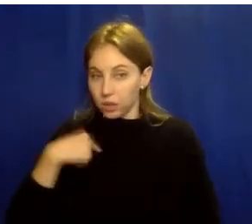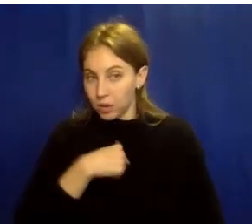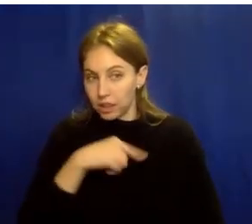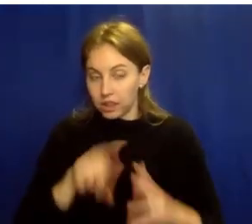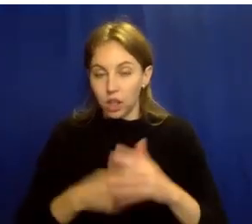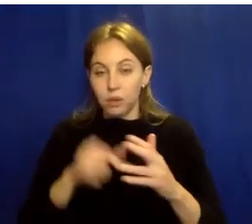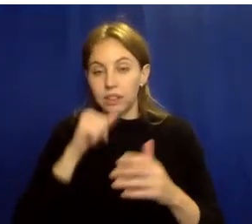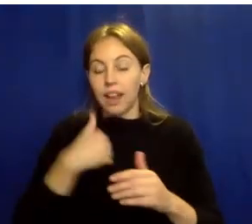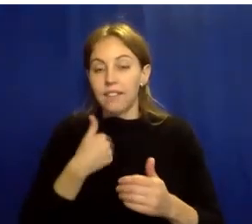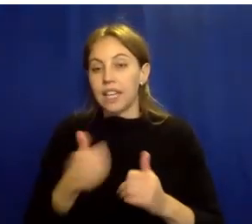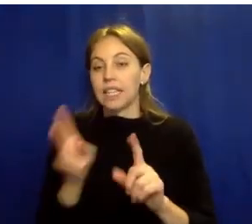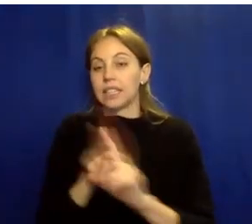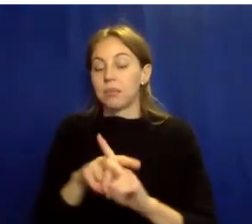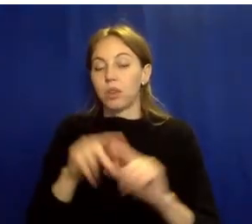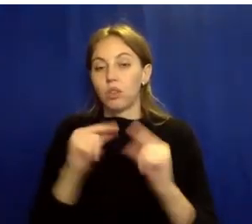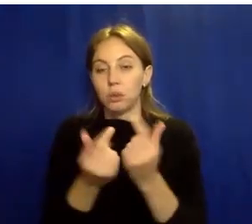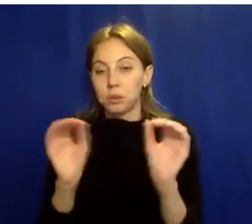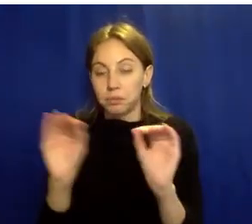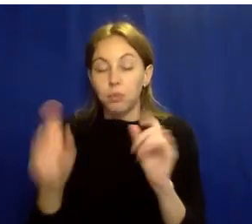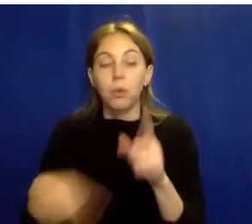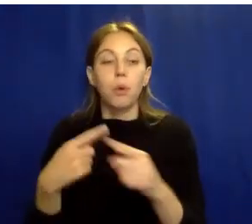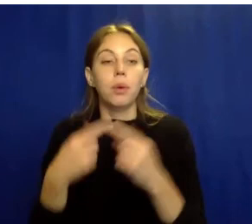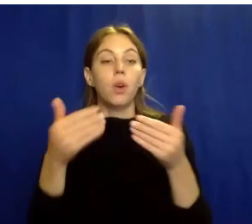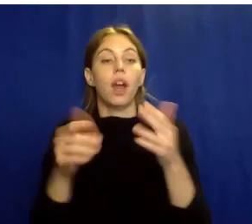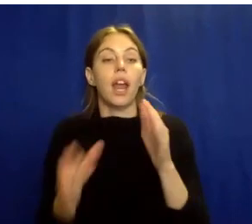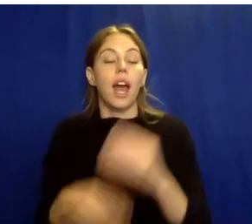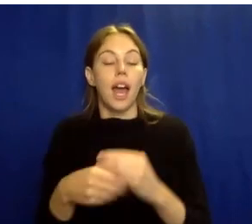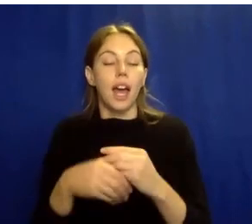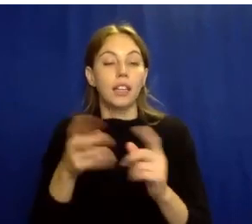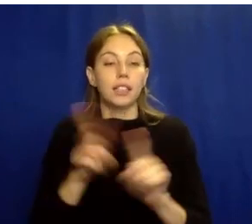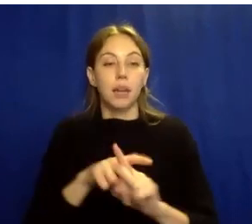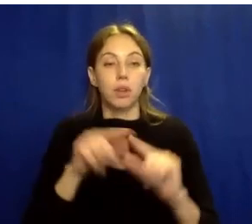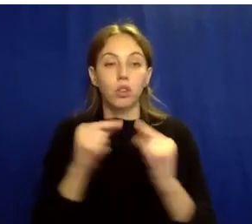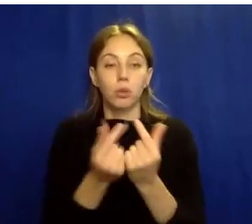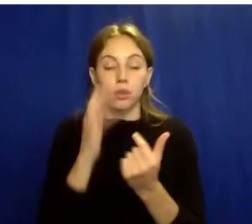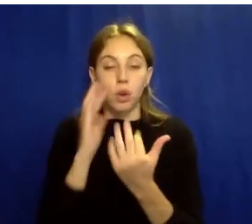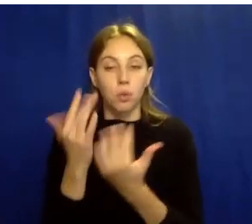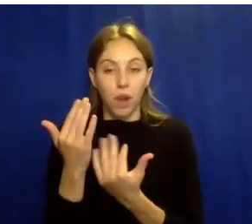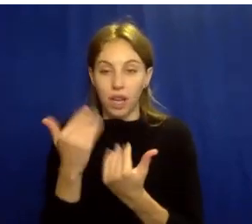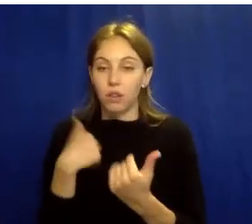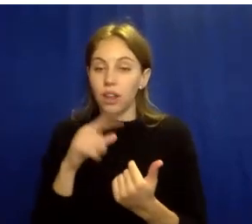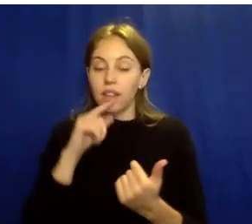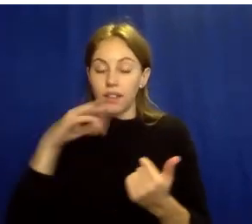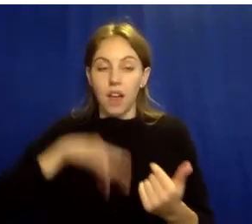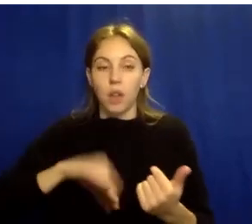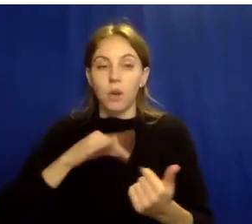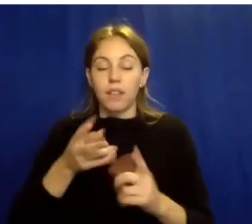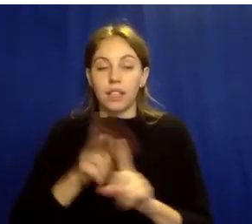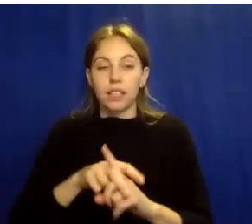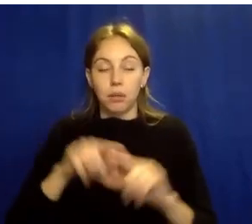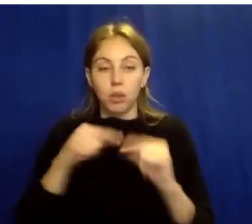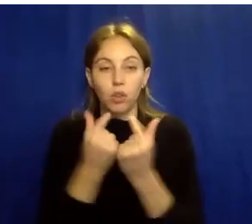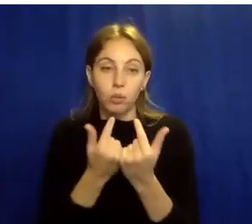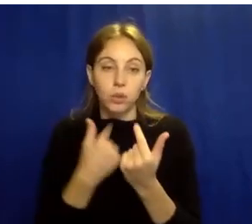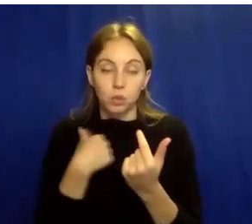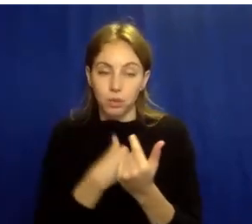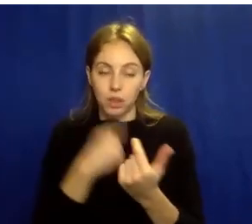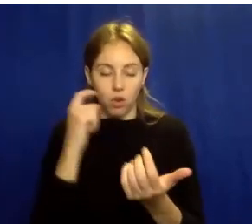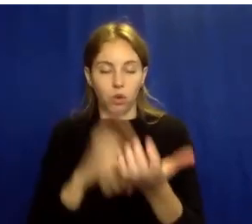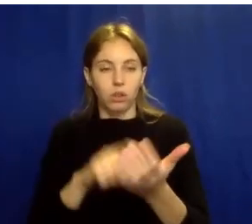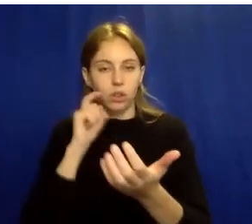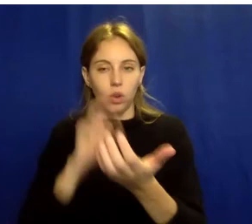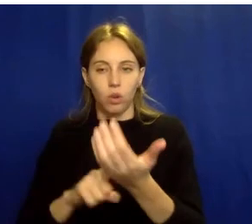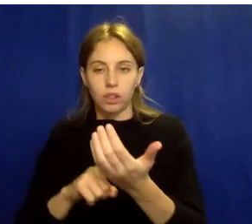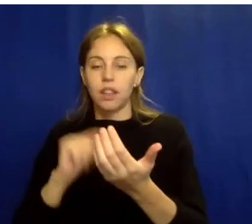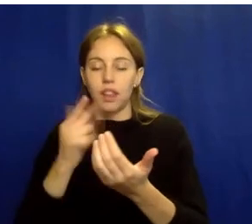assignment groups. But as soon as we added those assignment groups for weighting the value of the assignment groups, then we got the